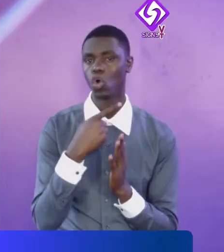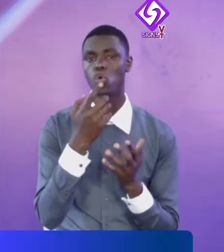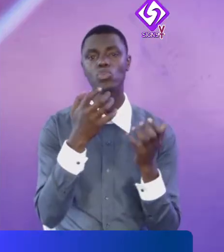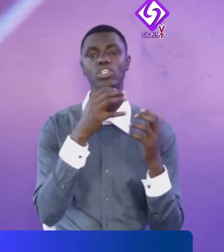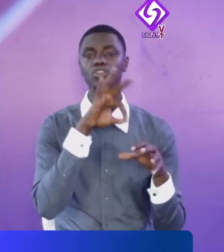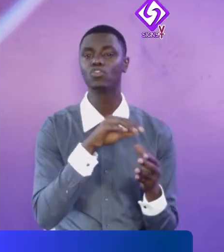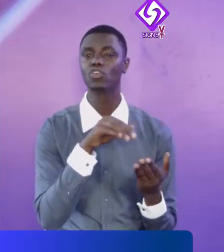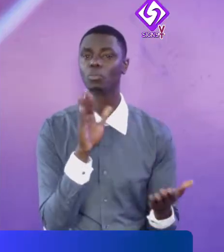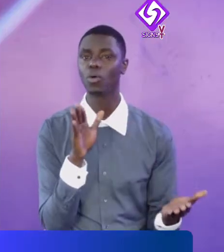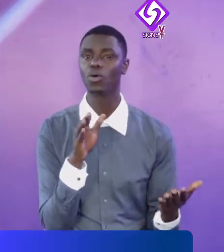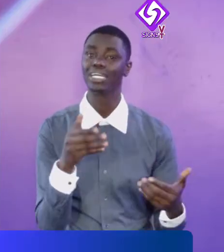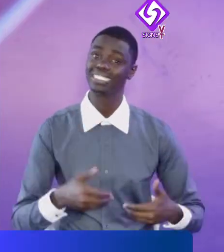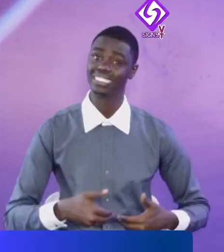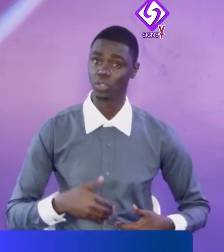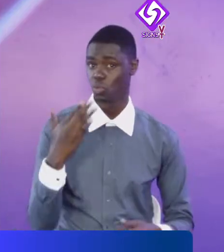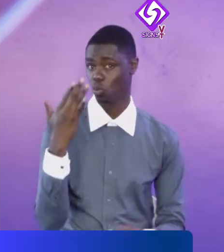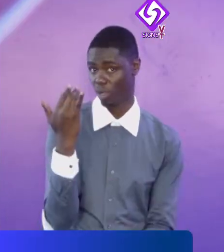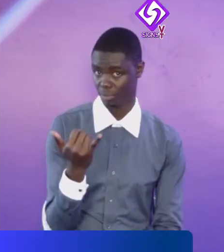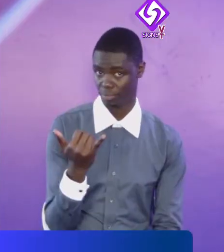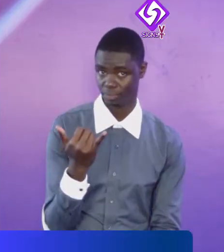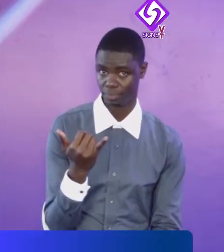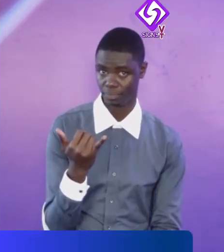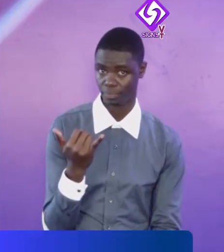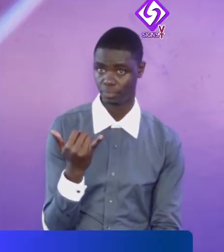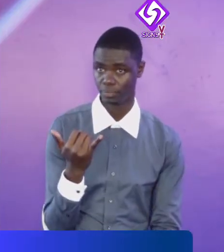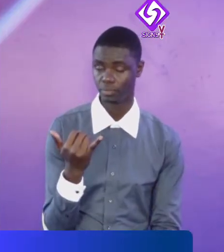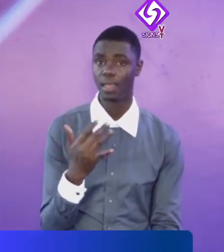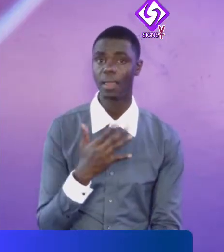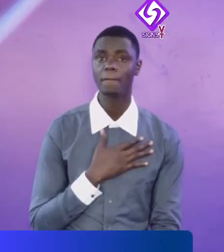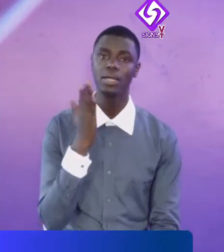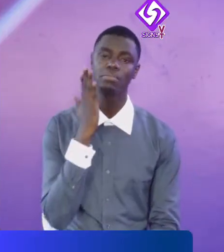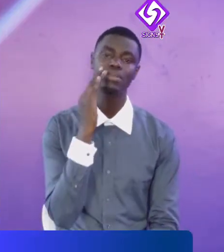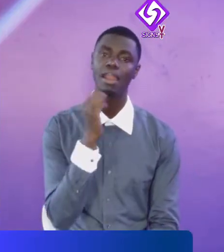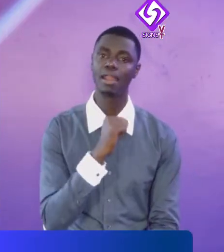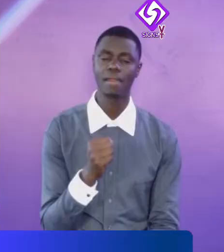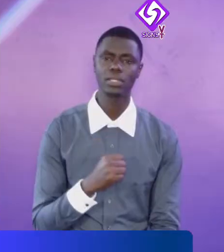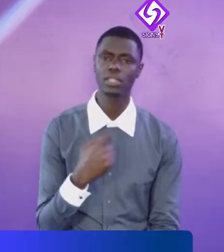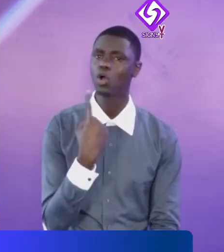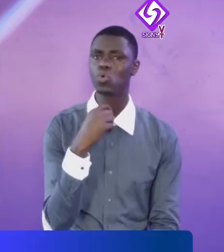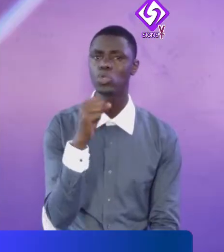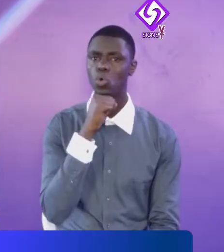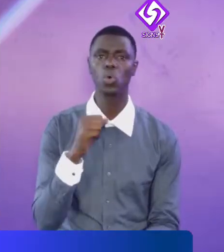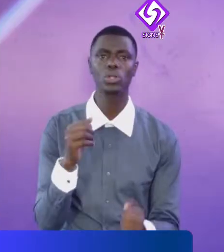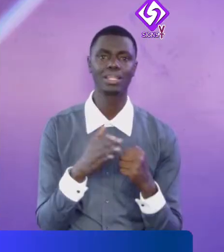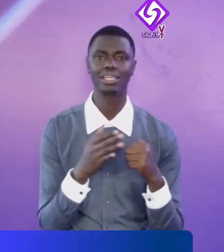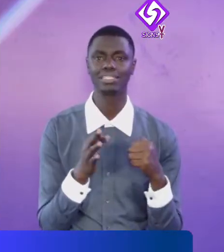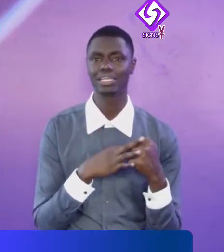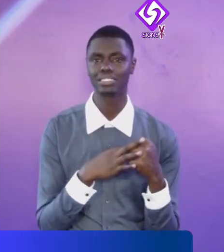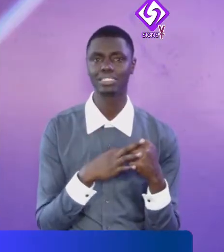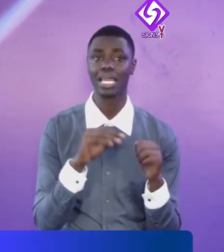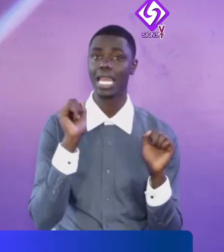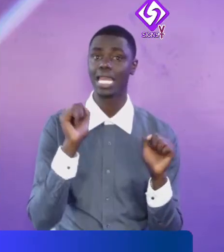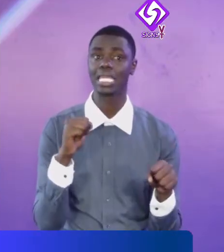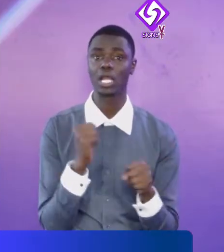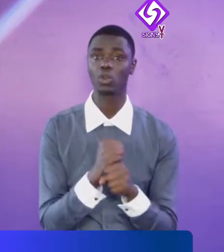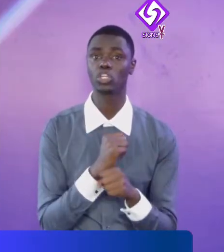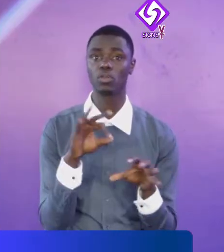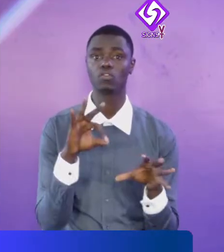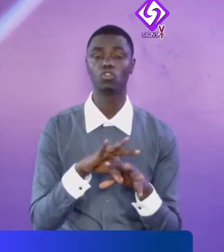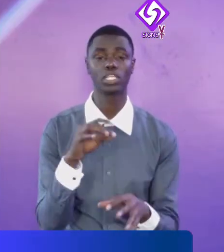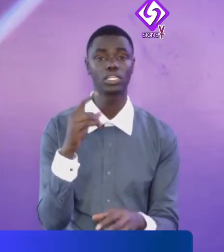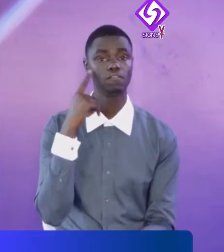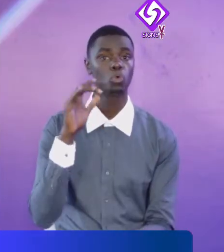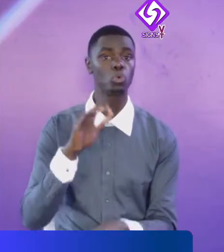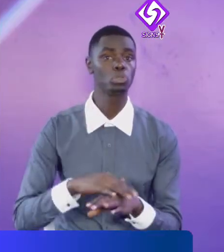more? It is the youth. Do you know why? You know, my grandmother, who is 98, he cannot be voting for good